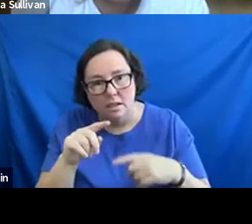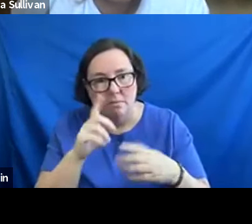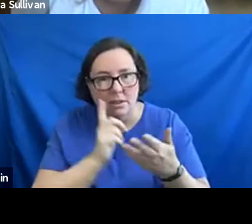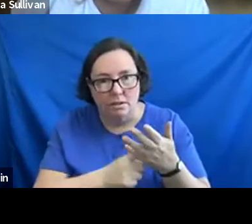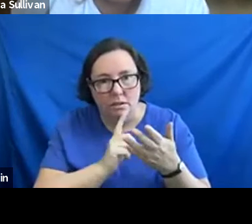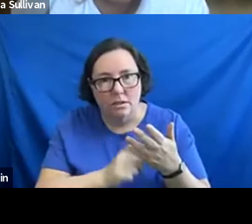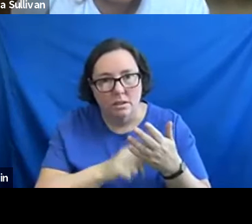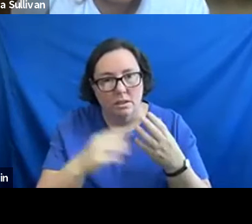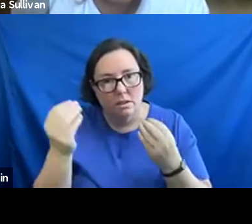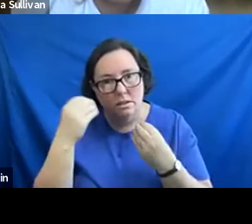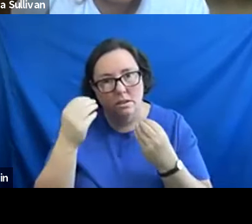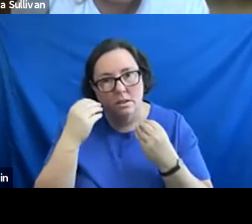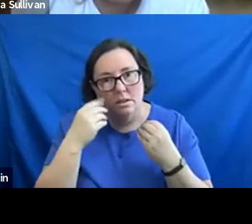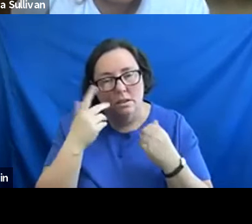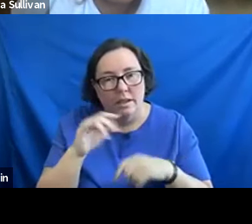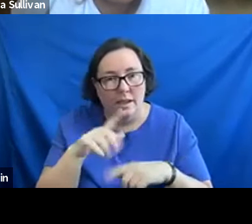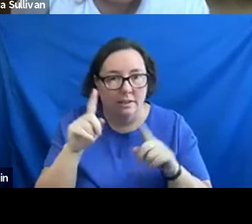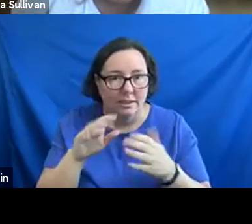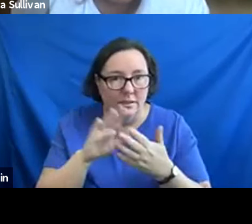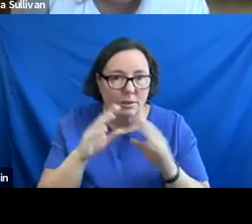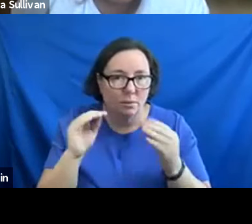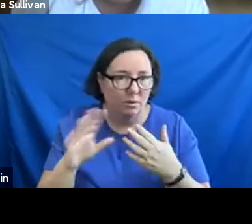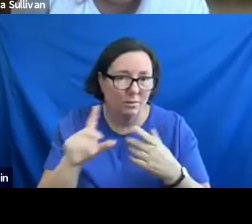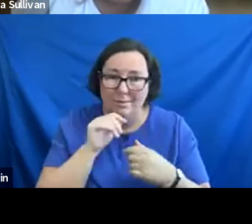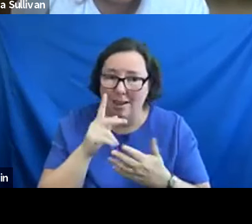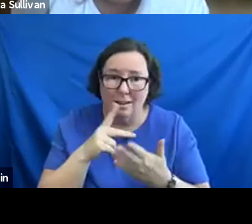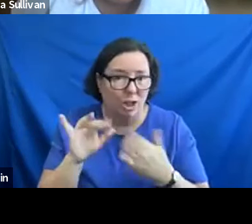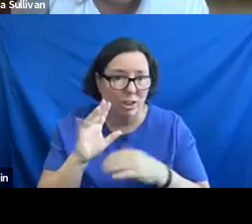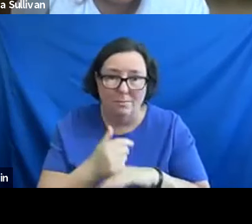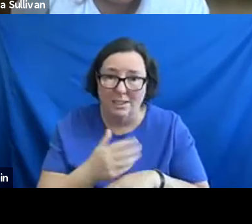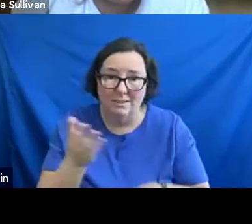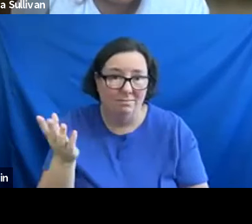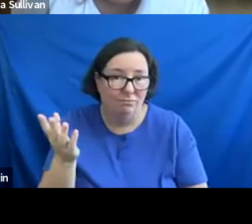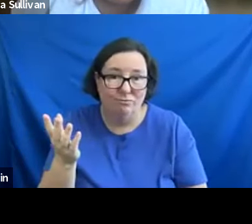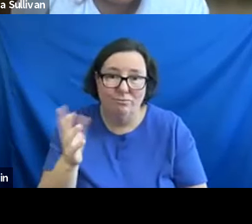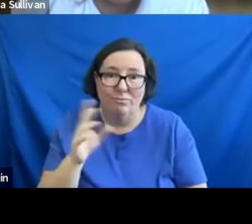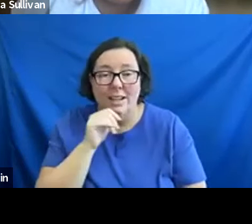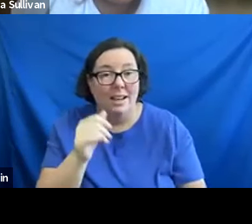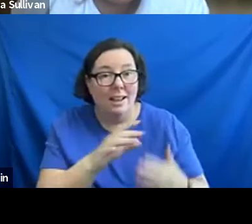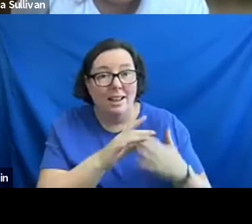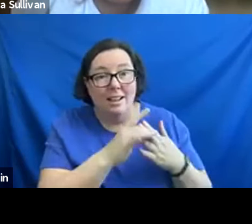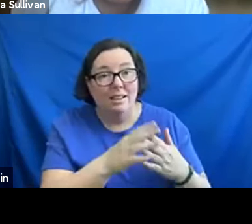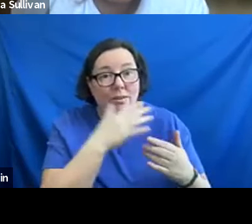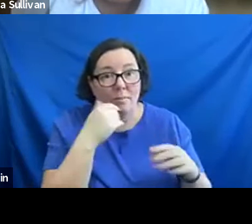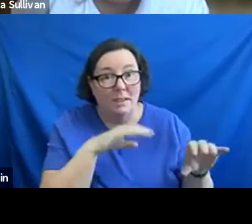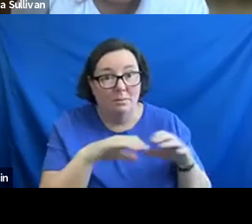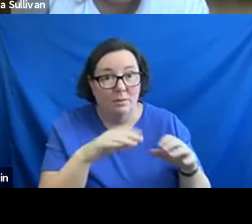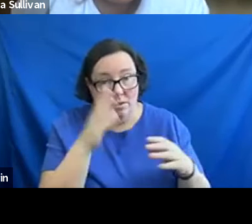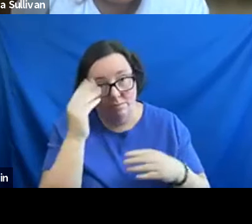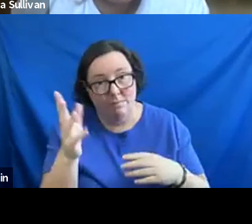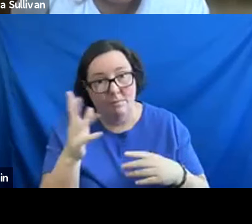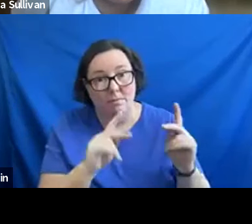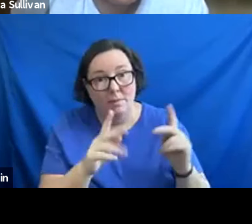that are instilled in us as exam school students from a very young age does not lead to the best performance. And I can speak for people